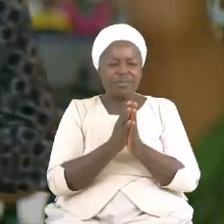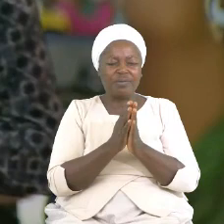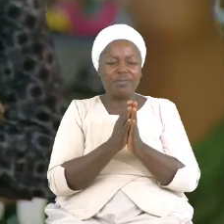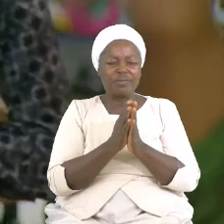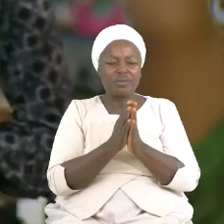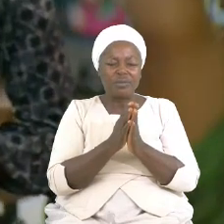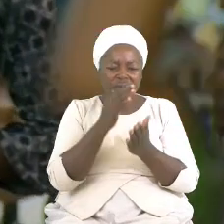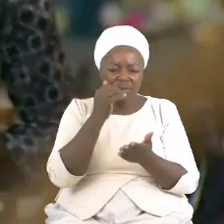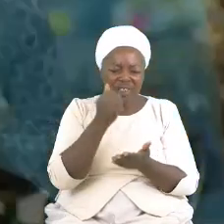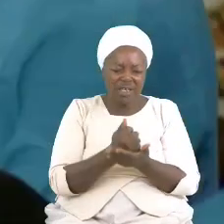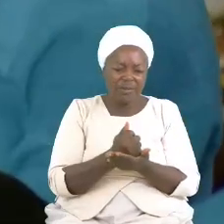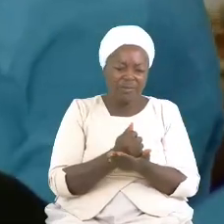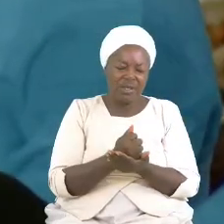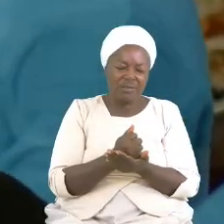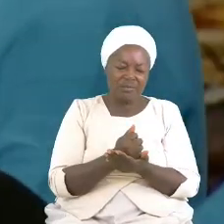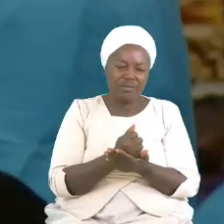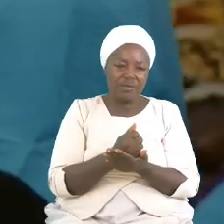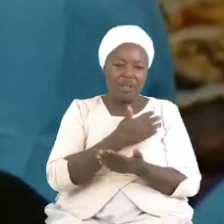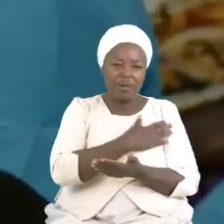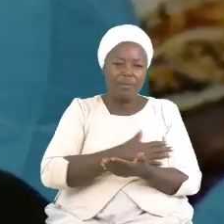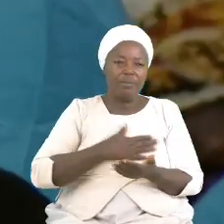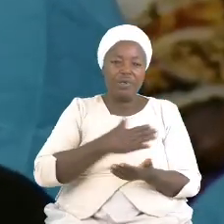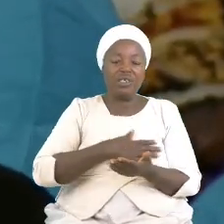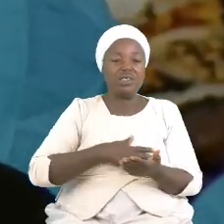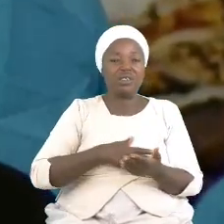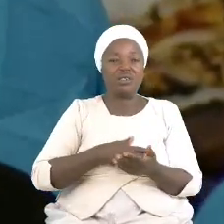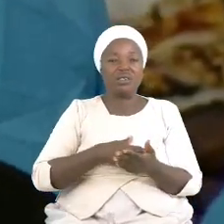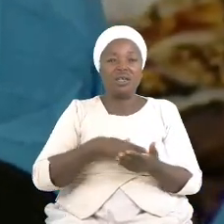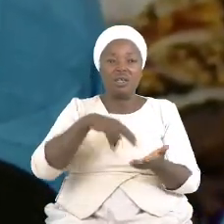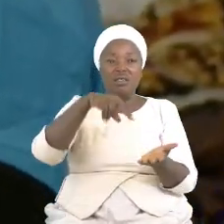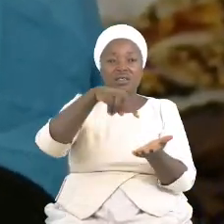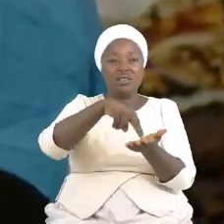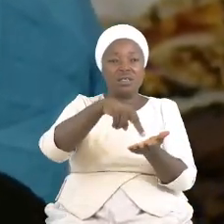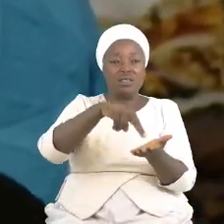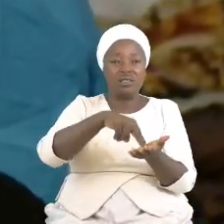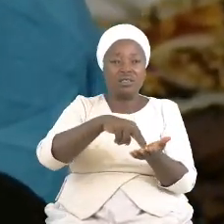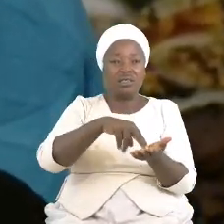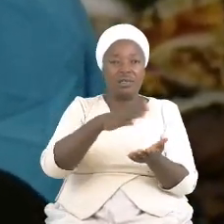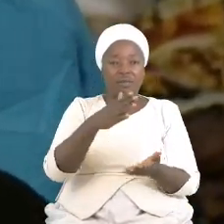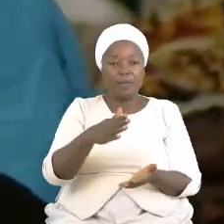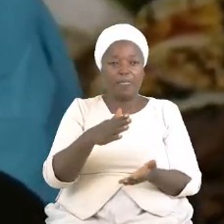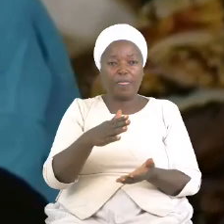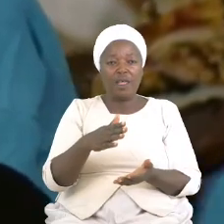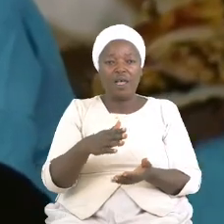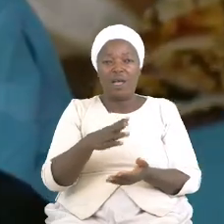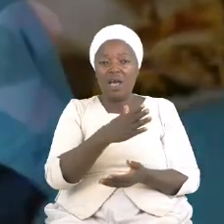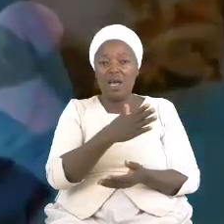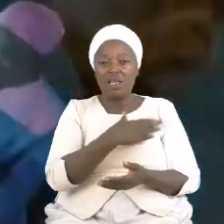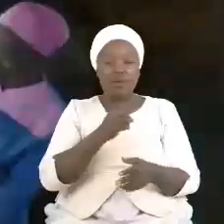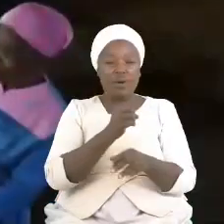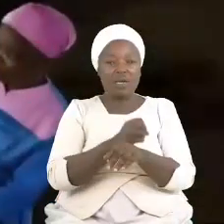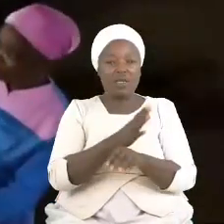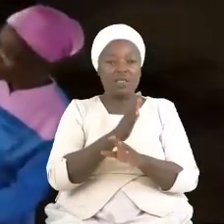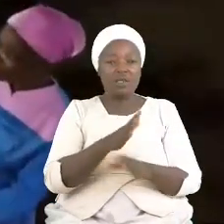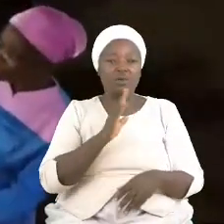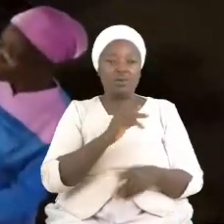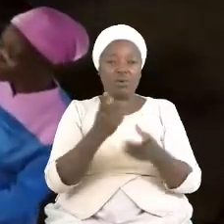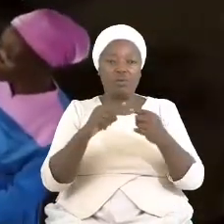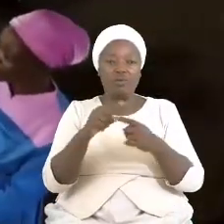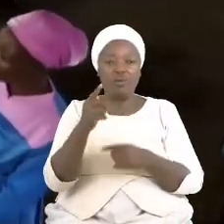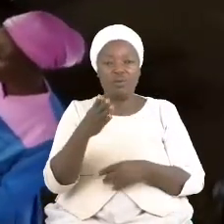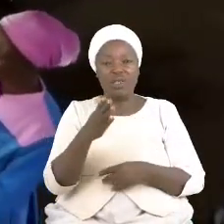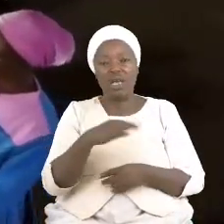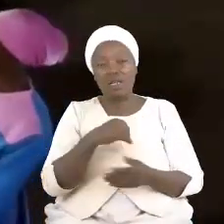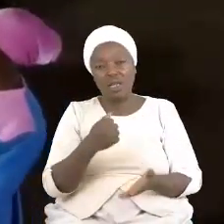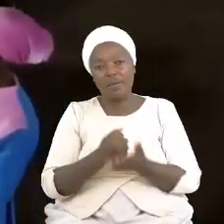Amen. Keep on standing. Our counselors will get to you there and help you to fill that